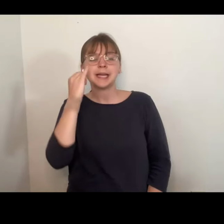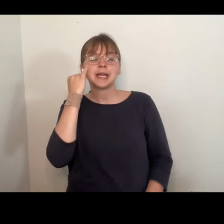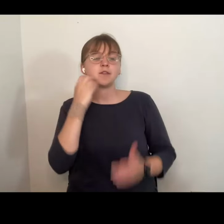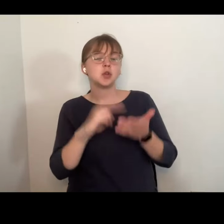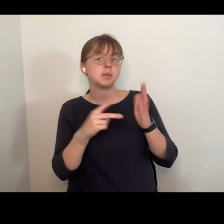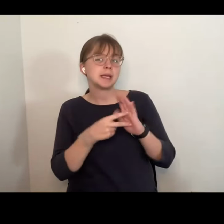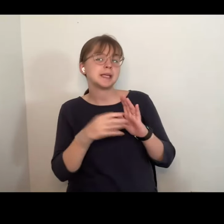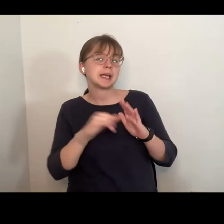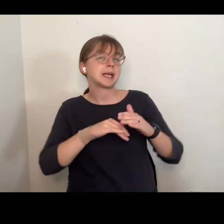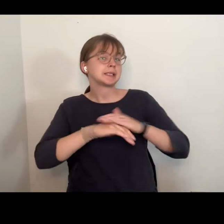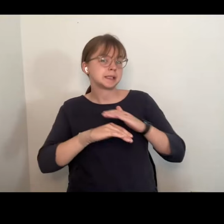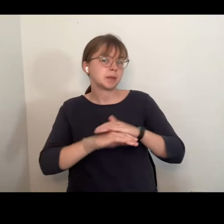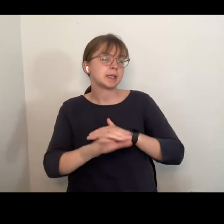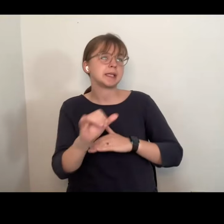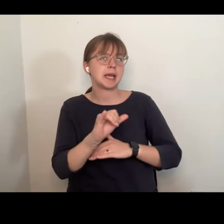accessibility, like,